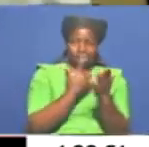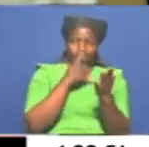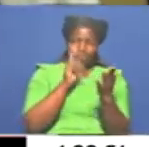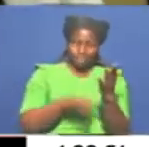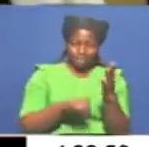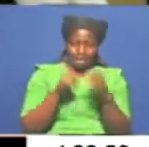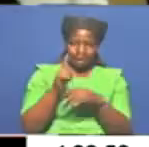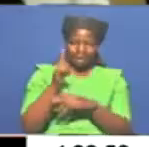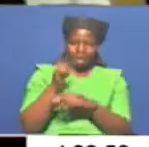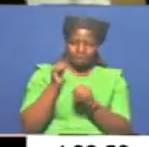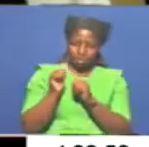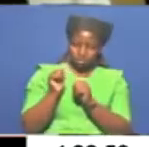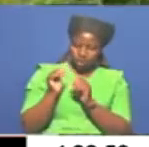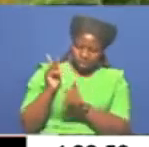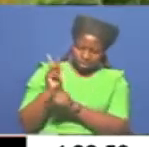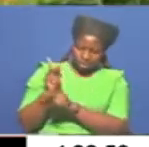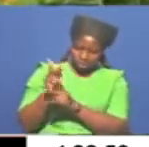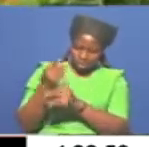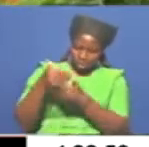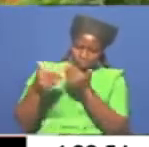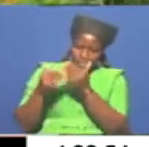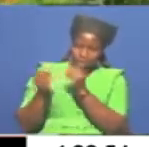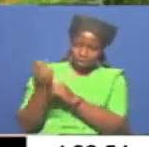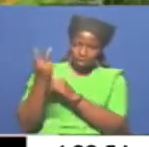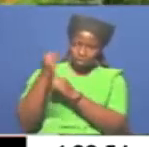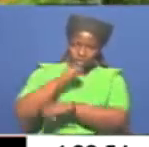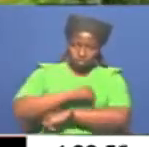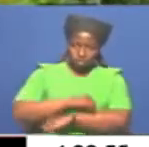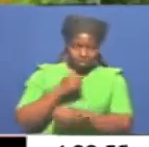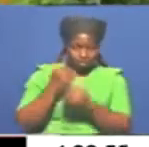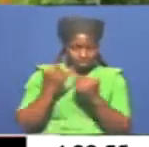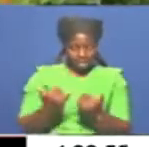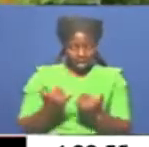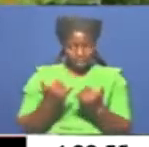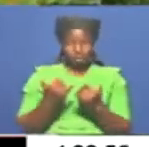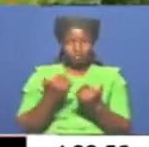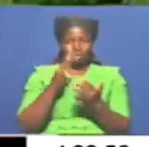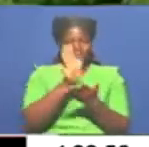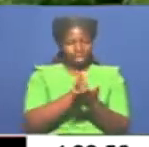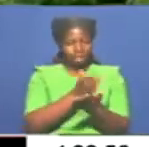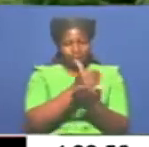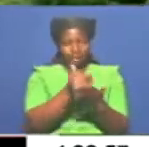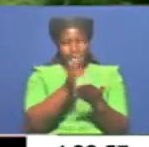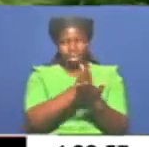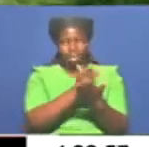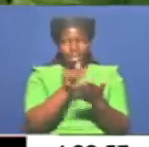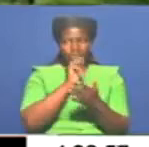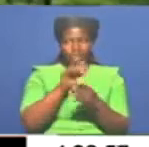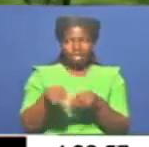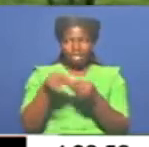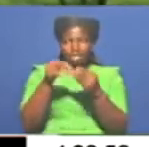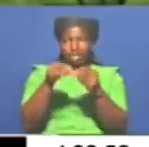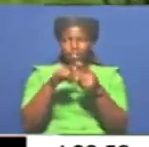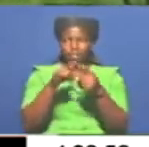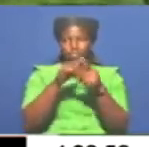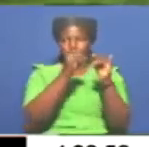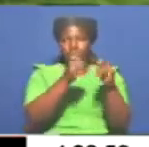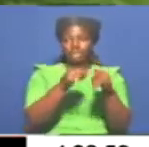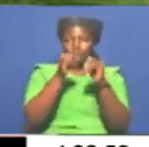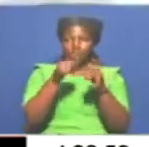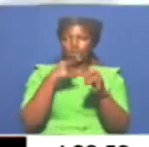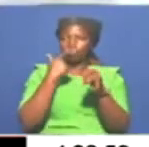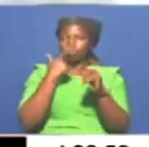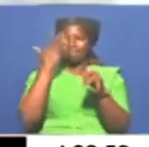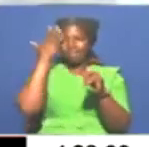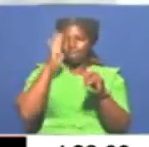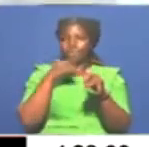aside for the construction of a secondary school had been illegally subdivided and allocated to unknown individuals without their